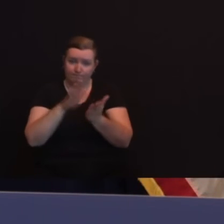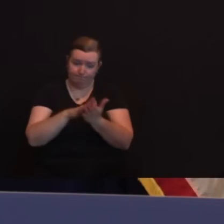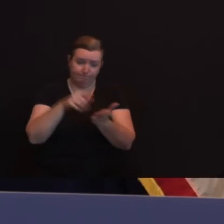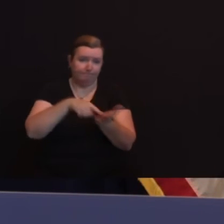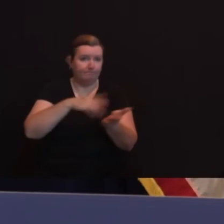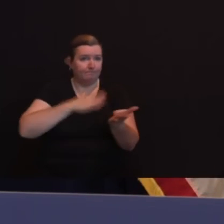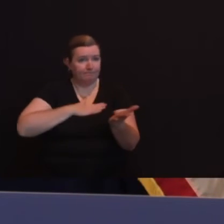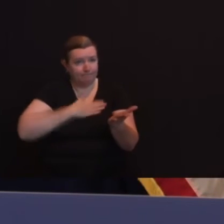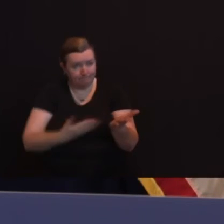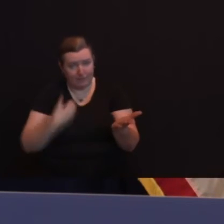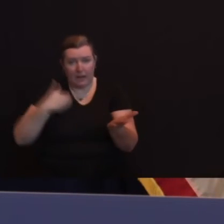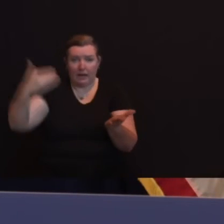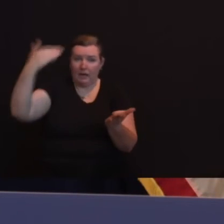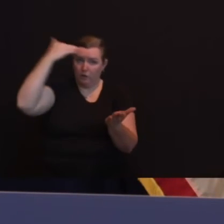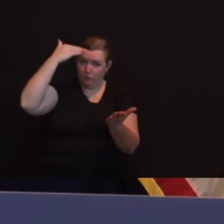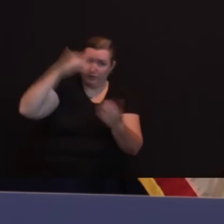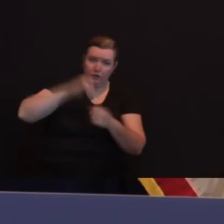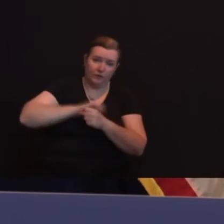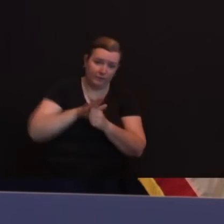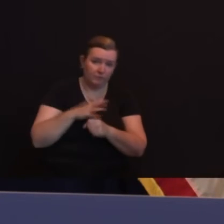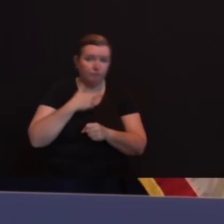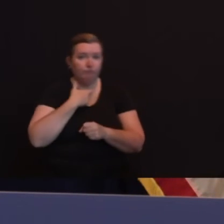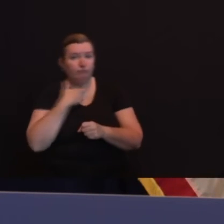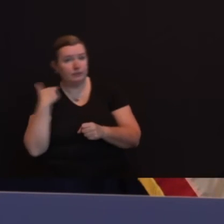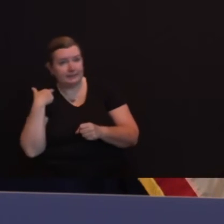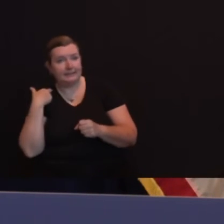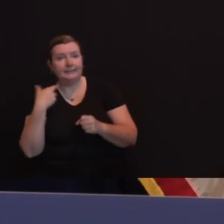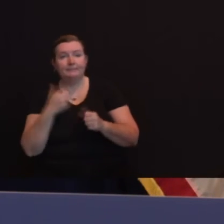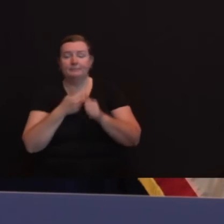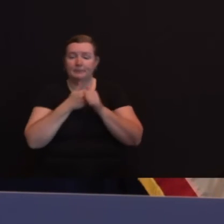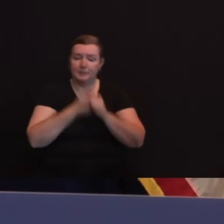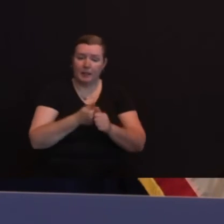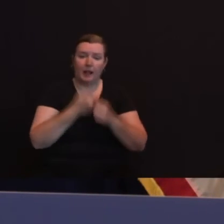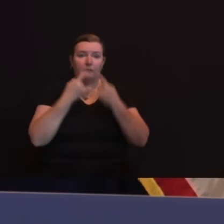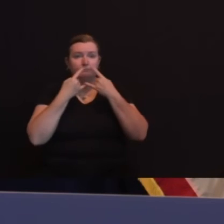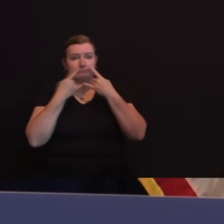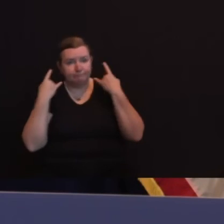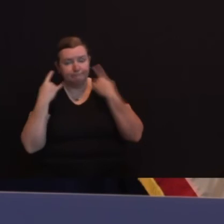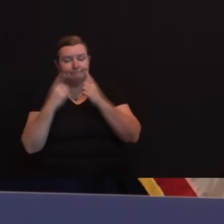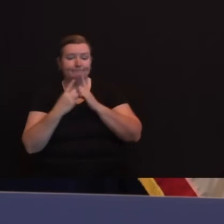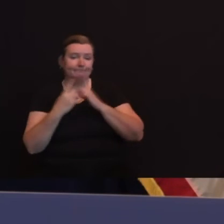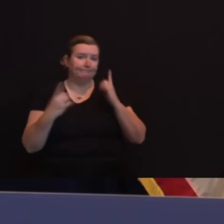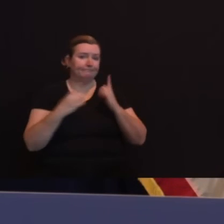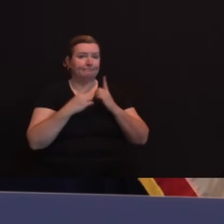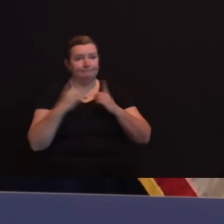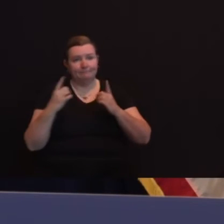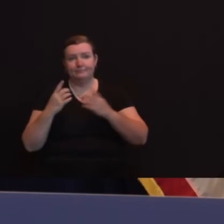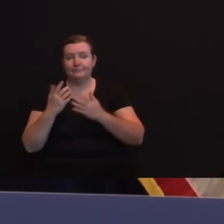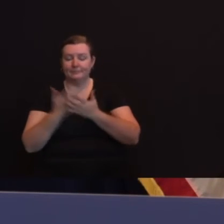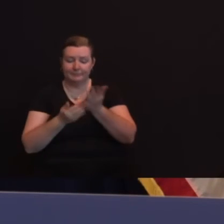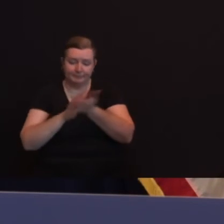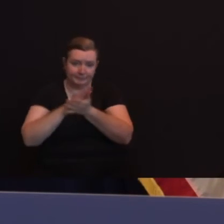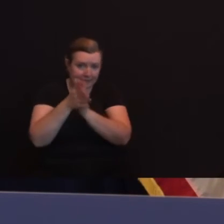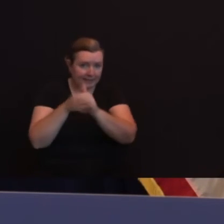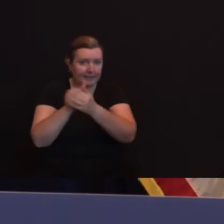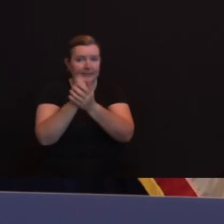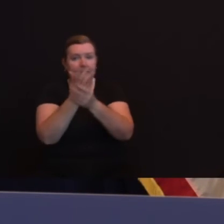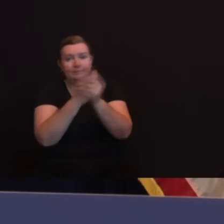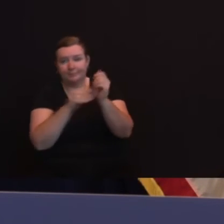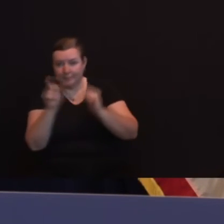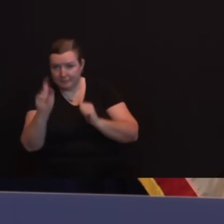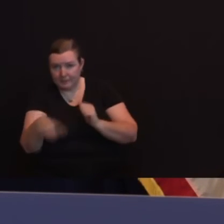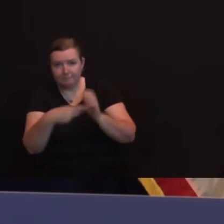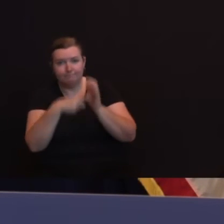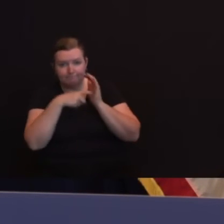will follow masking, social distancing, and hand hygiene, and they will notify the facility if anyone